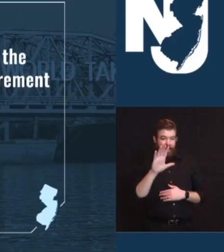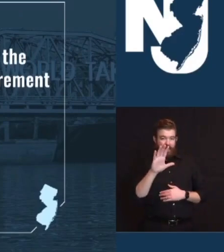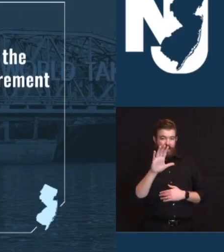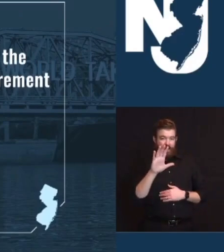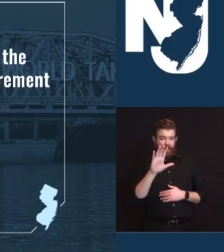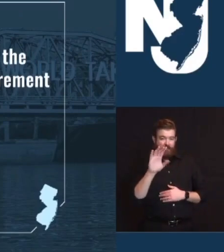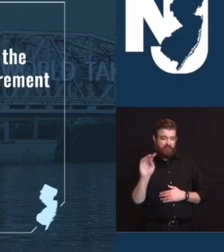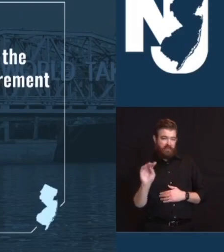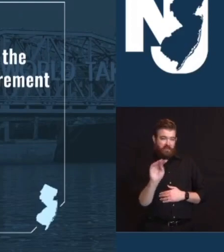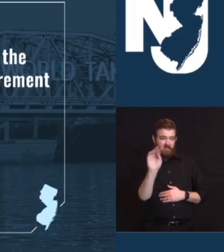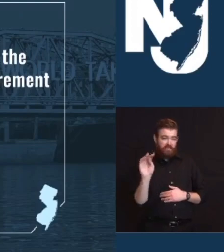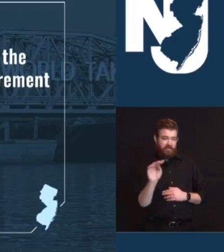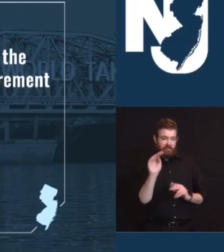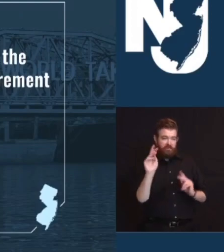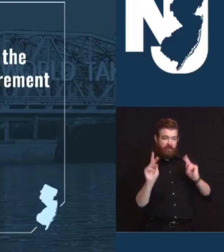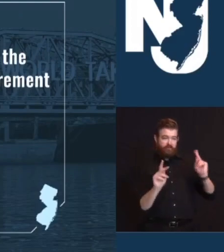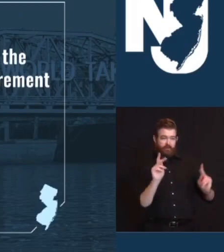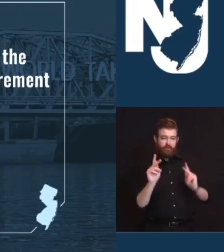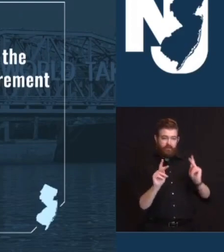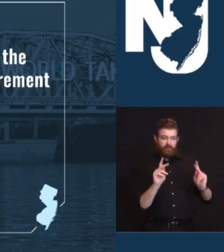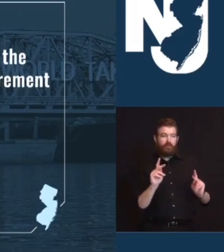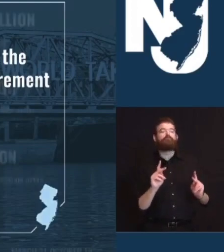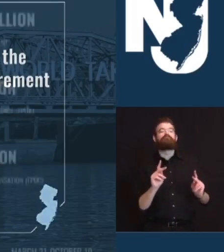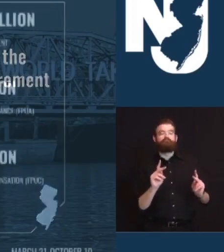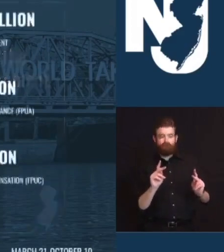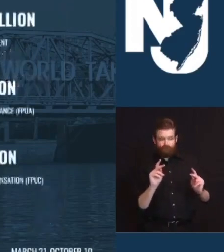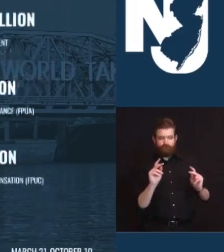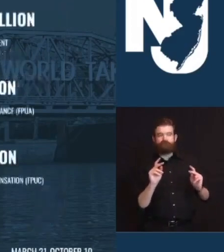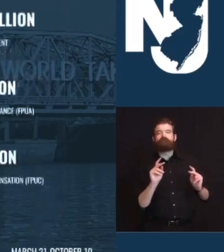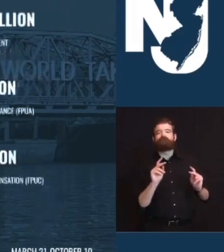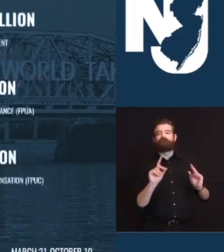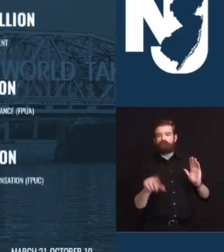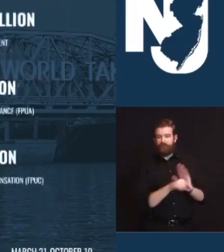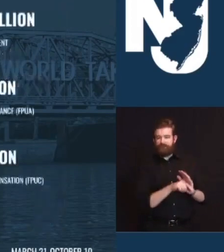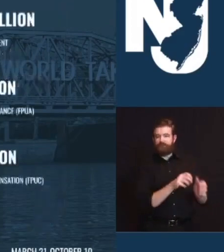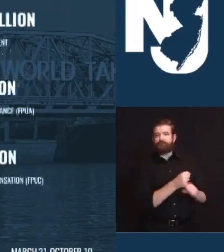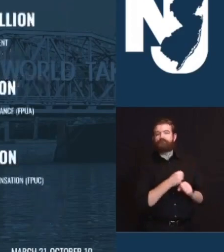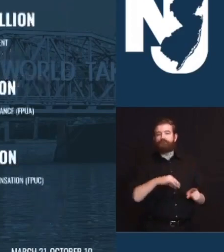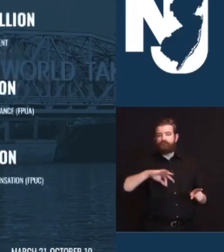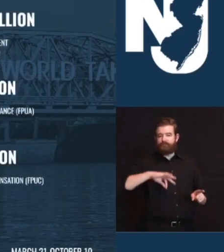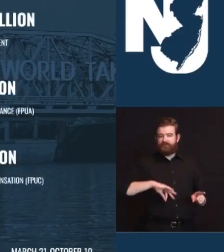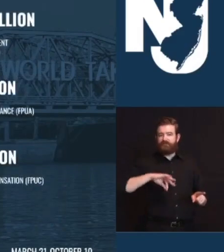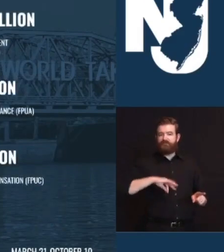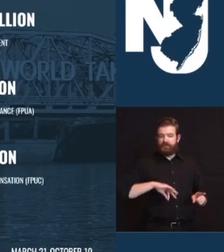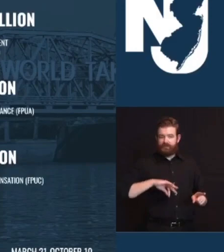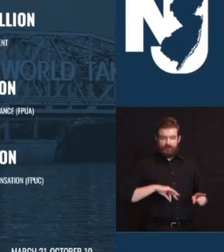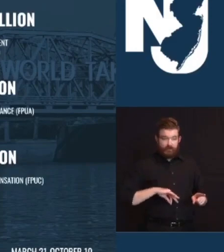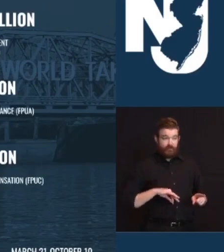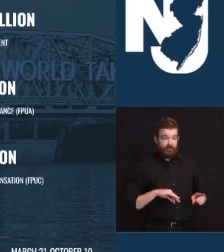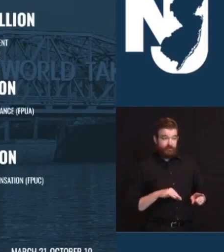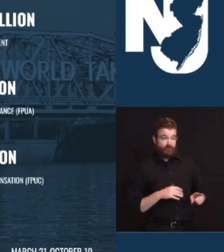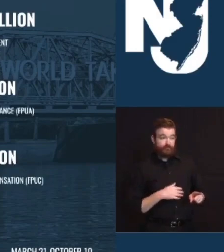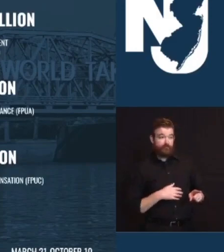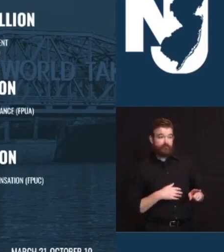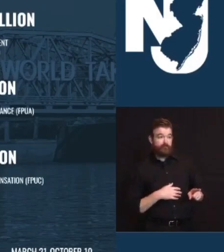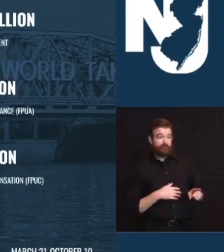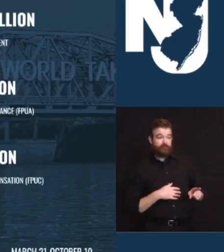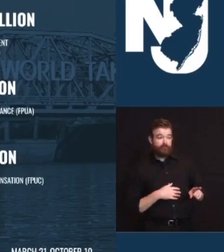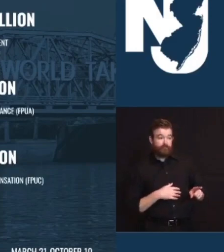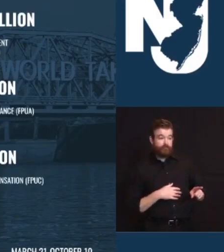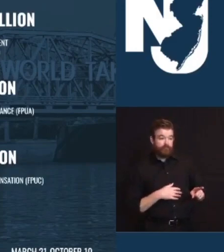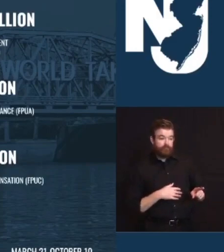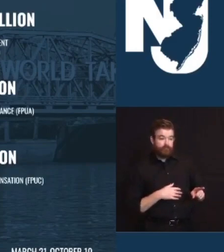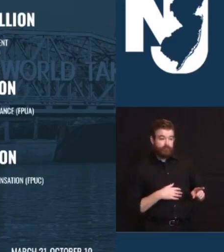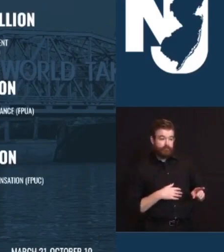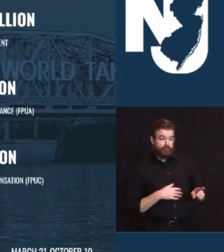those qualifying for benefits. Roughly 96% of all who have been deemed eligible have received a